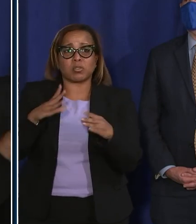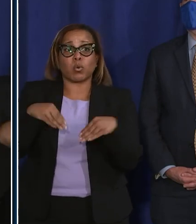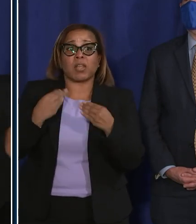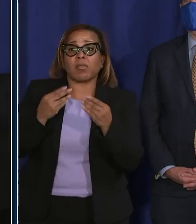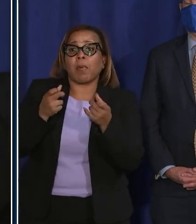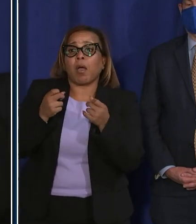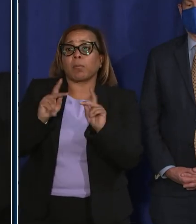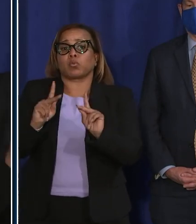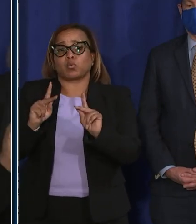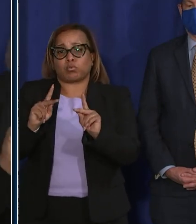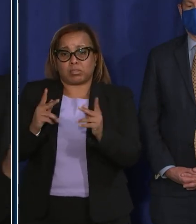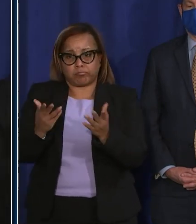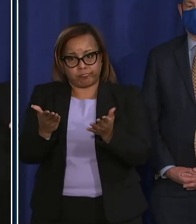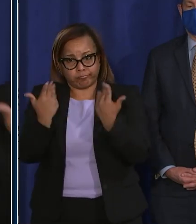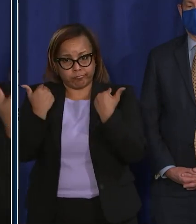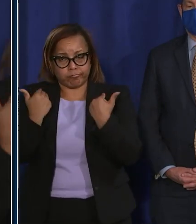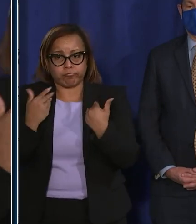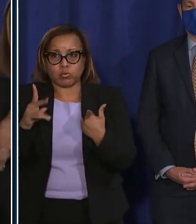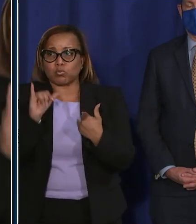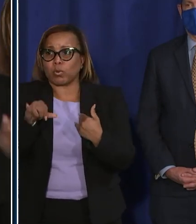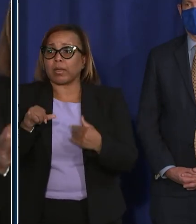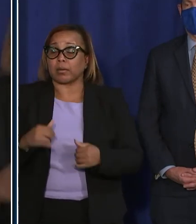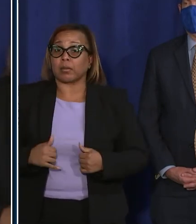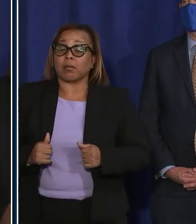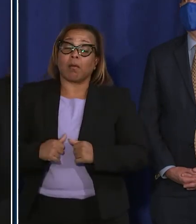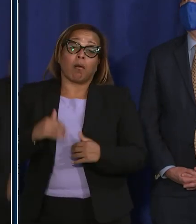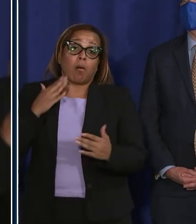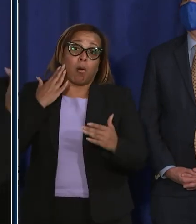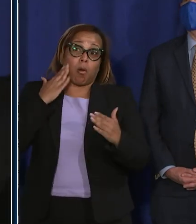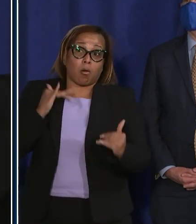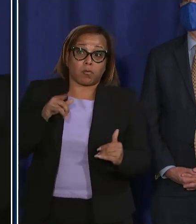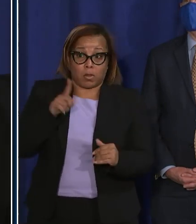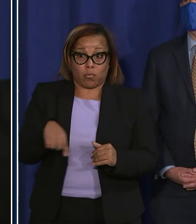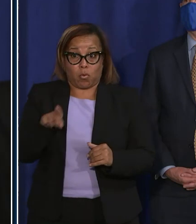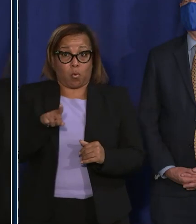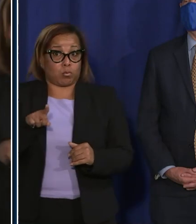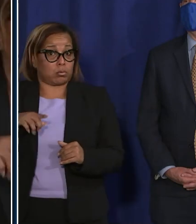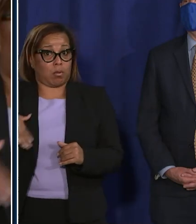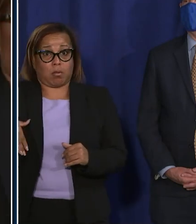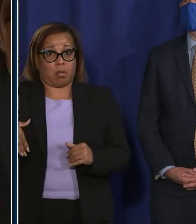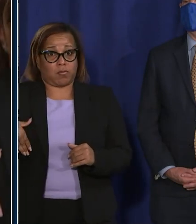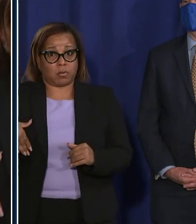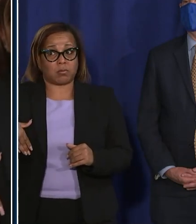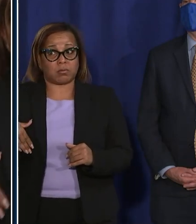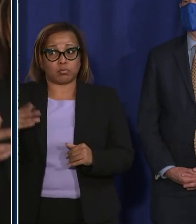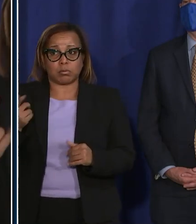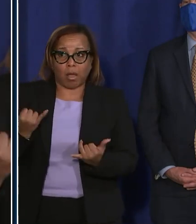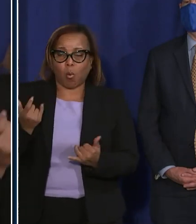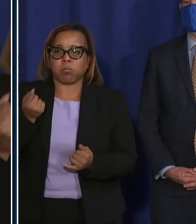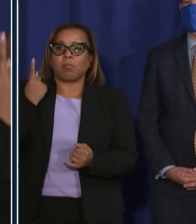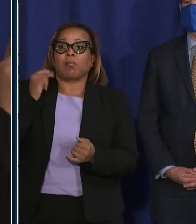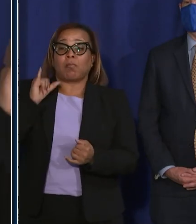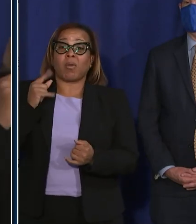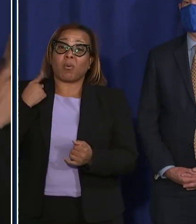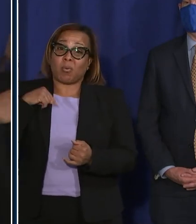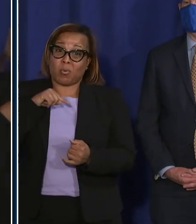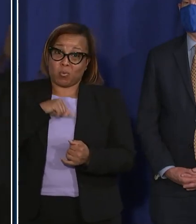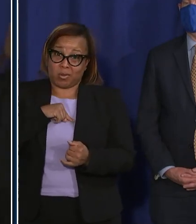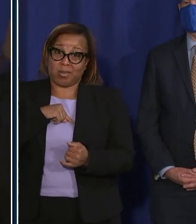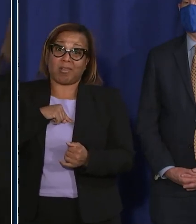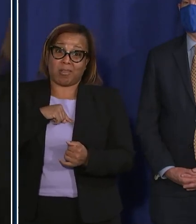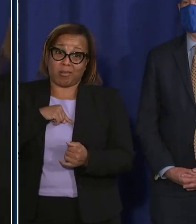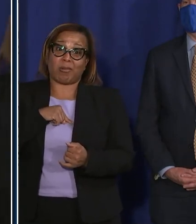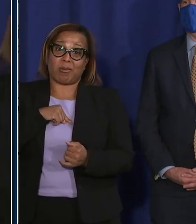them every opportunity to do it. And hopefully the ones that are out there that haven't yet will get the message, because we're coming to make sure